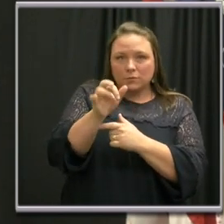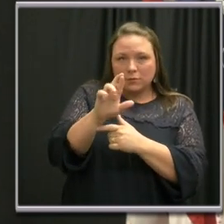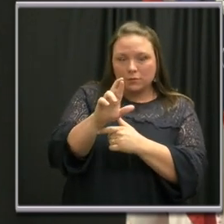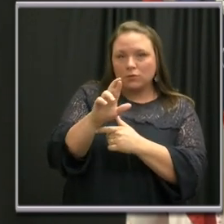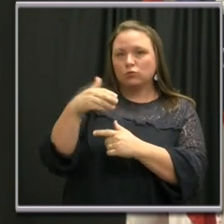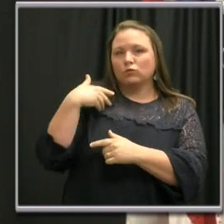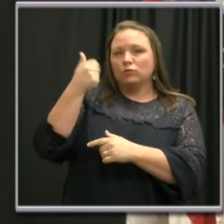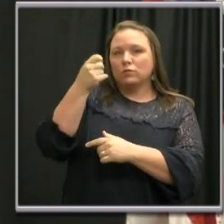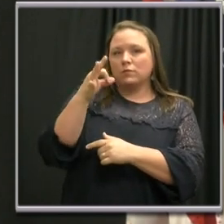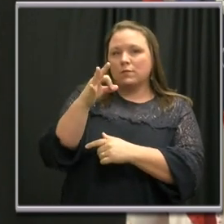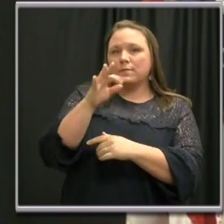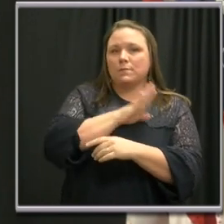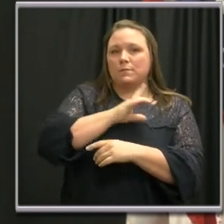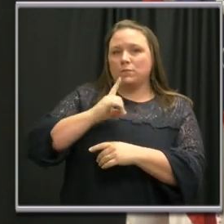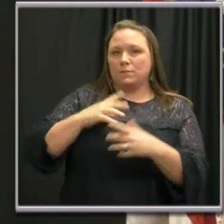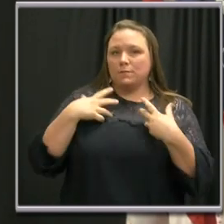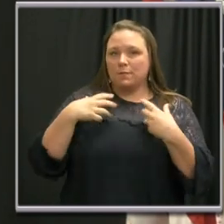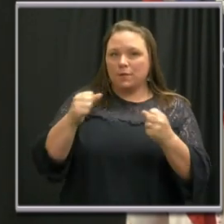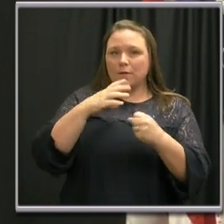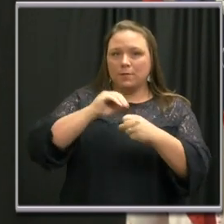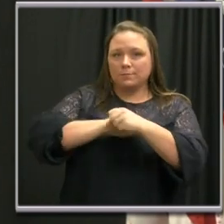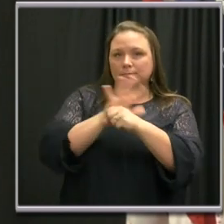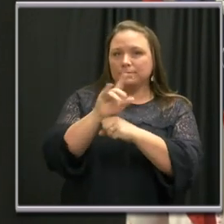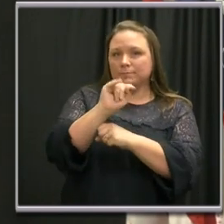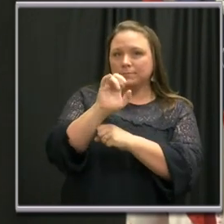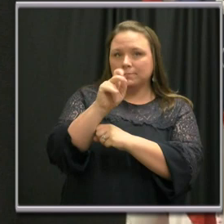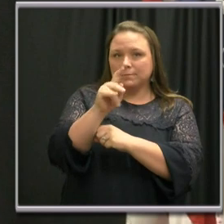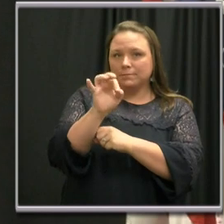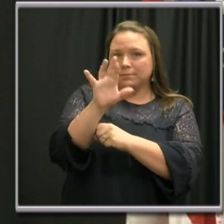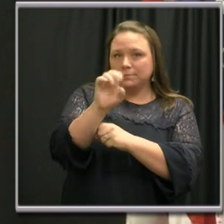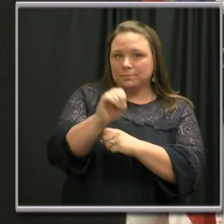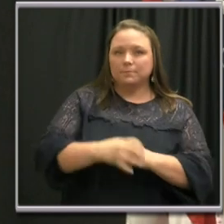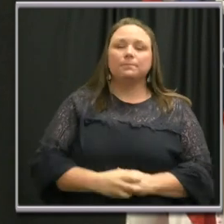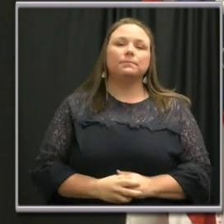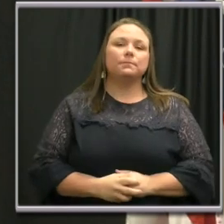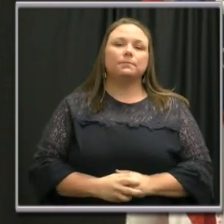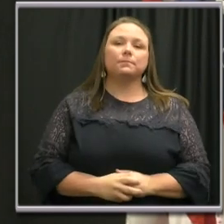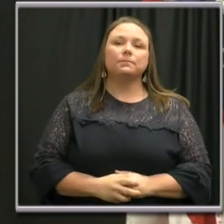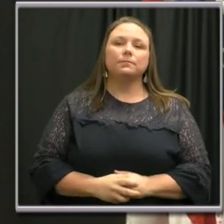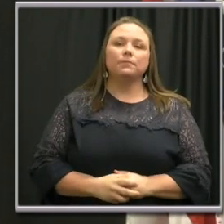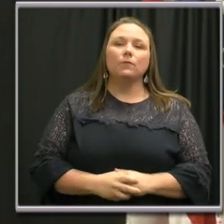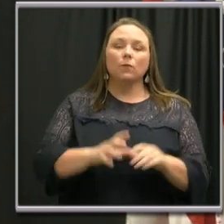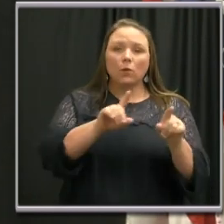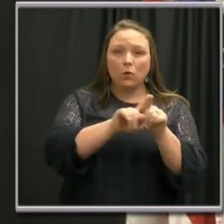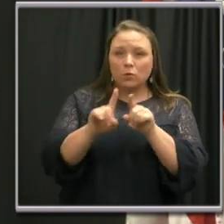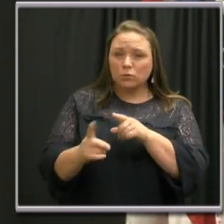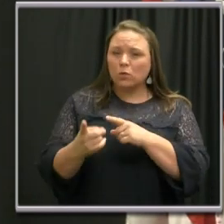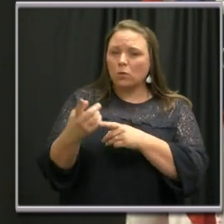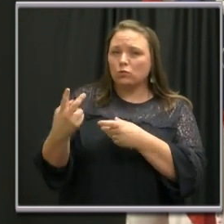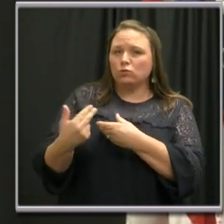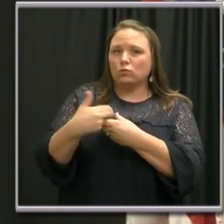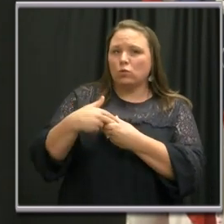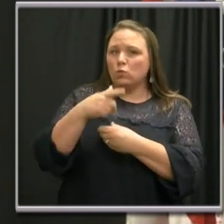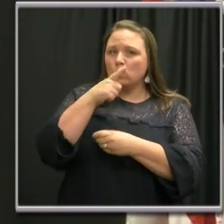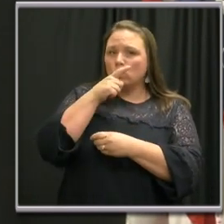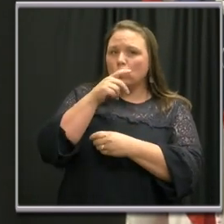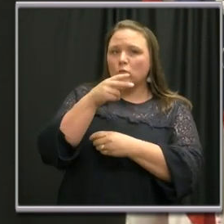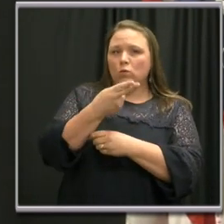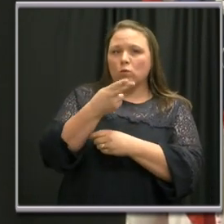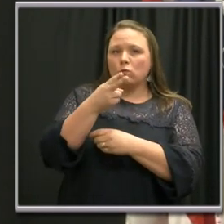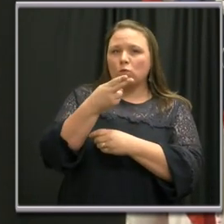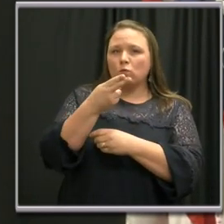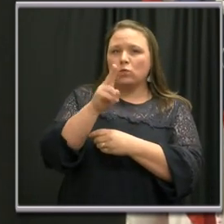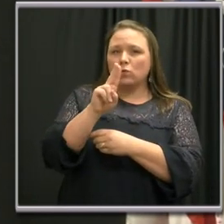Chair of the Metro Board of Health and the Metro Coronavirus Task Force. We are also joined this morning by Hugh Atkins,